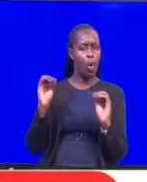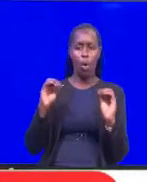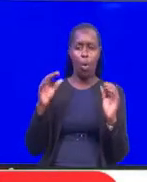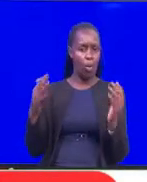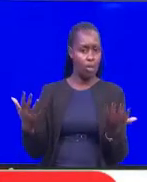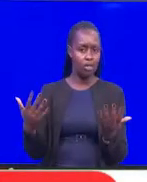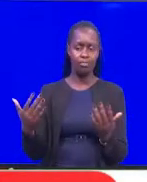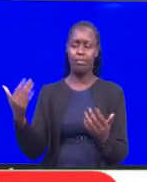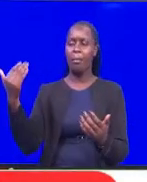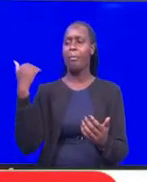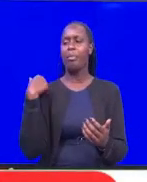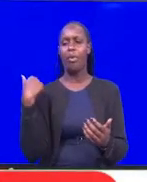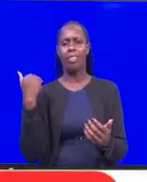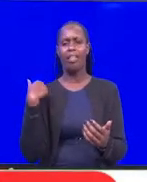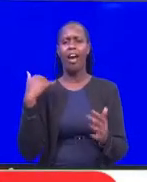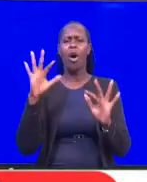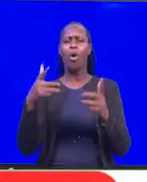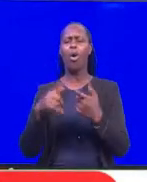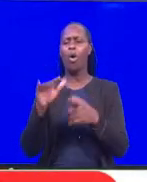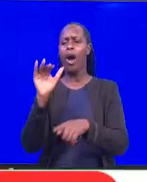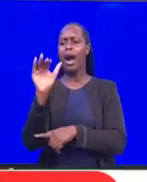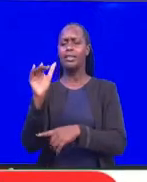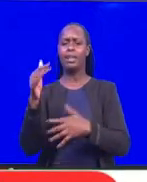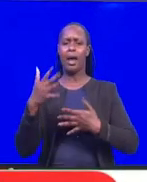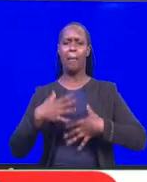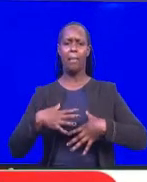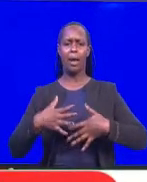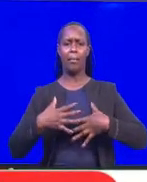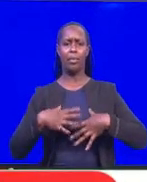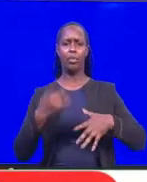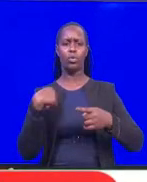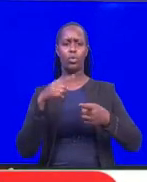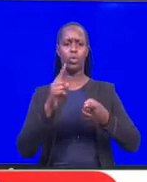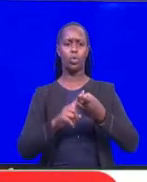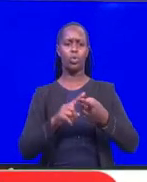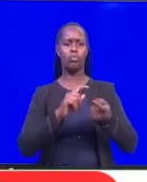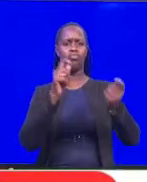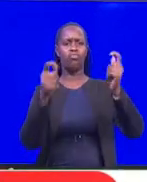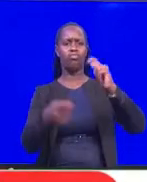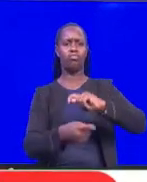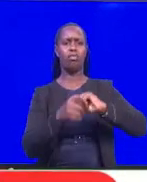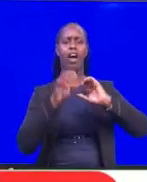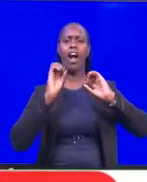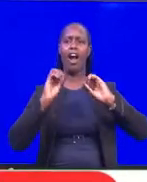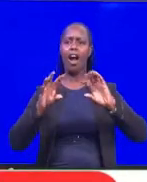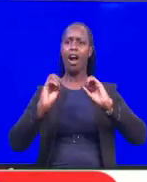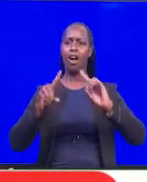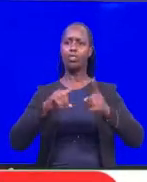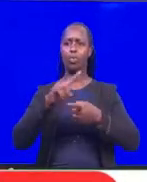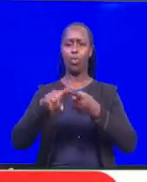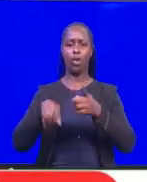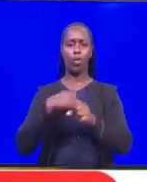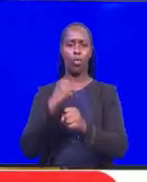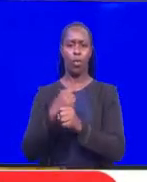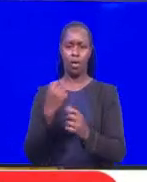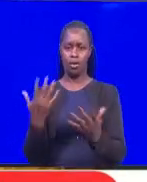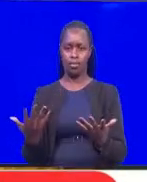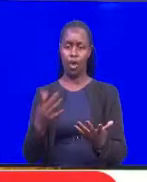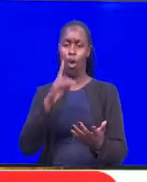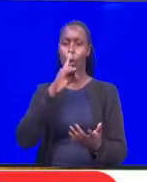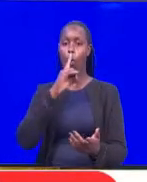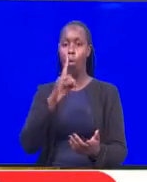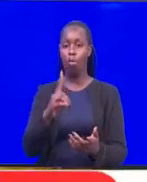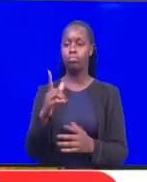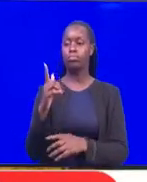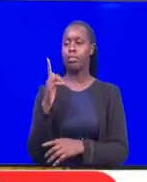turn against them as they perform their duties. Order will be established and order will be maintained. The change